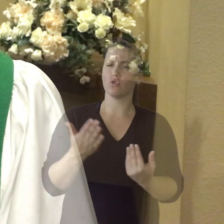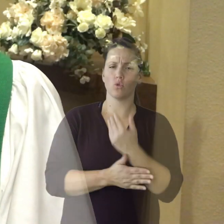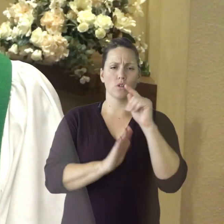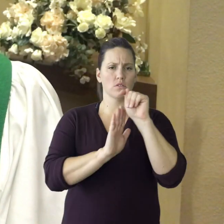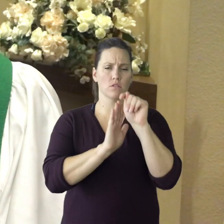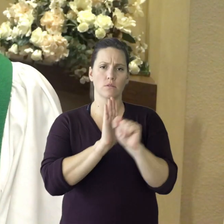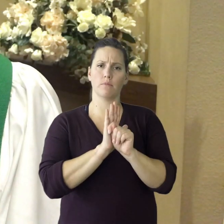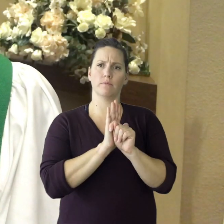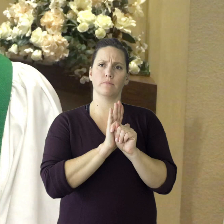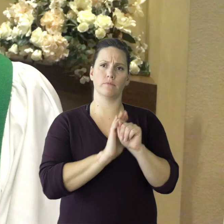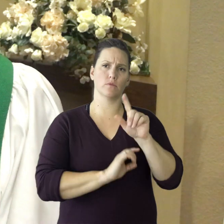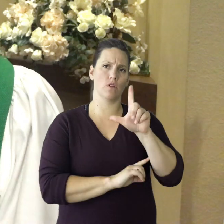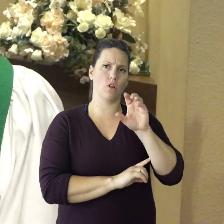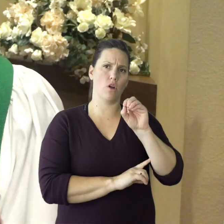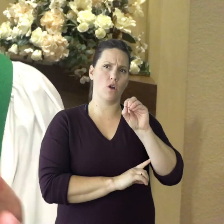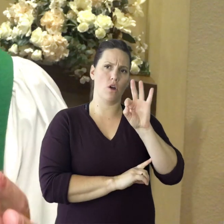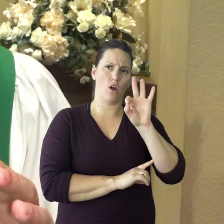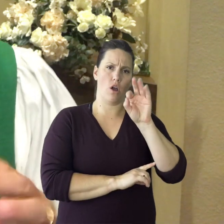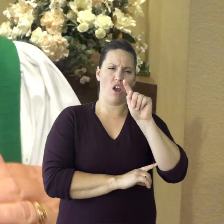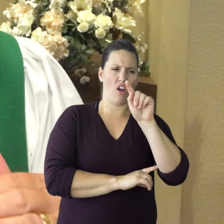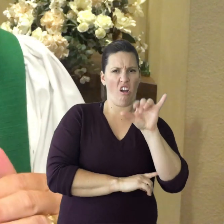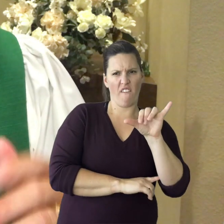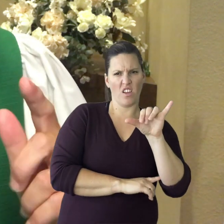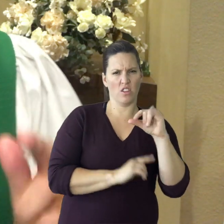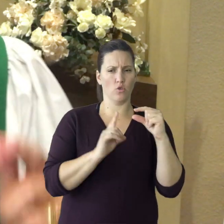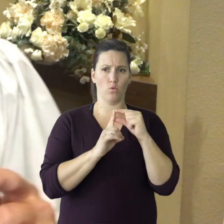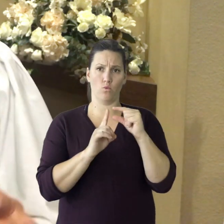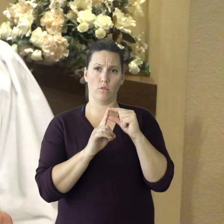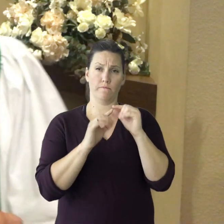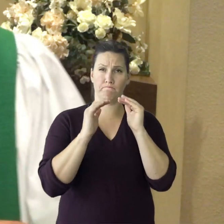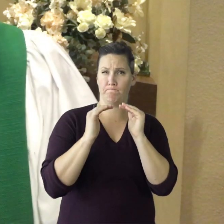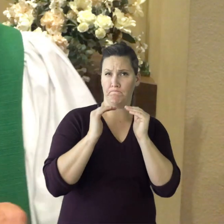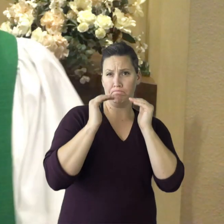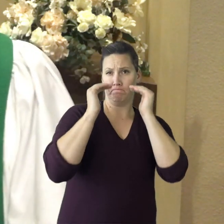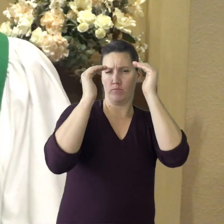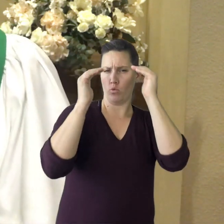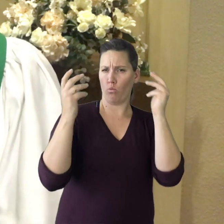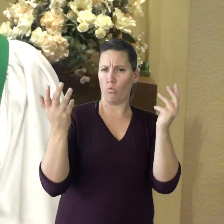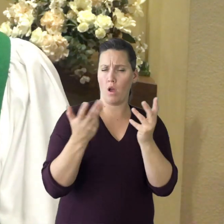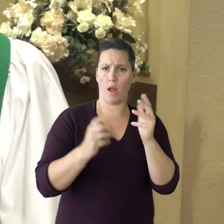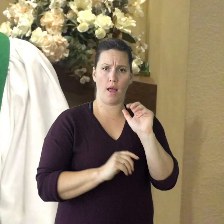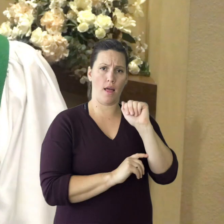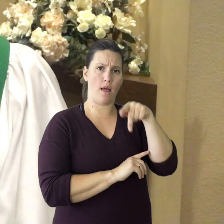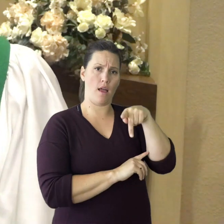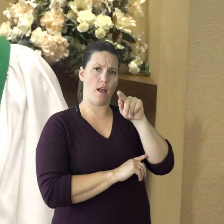In the New Testament, the loftiest word for love is called